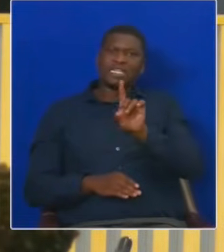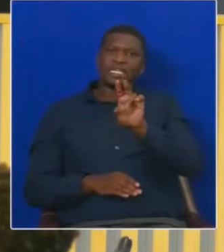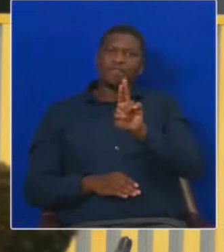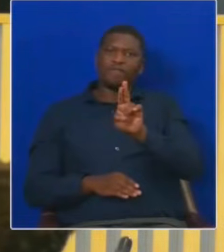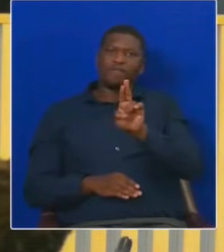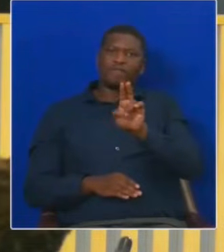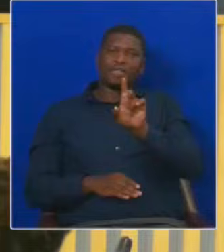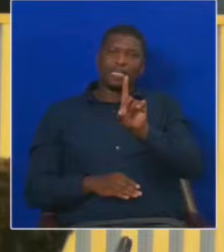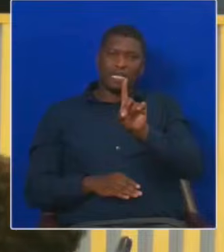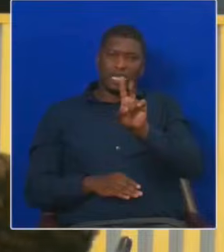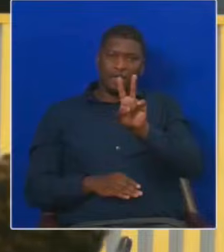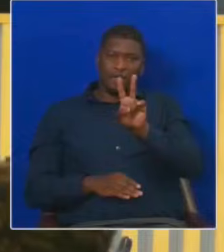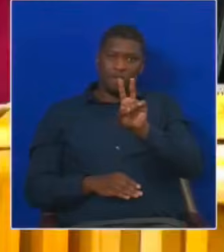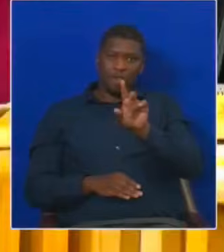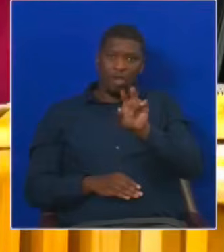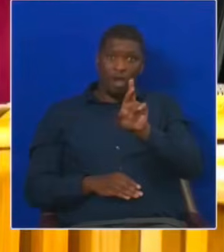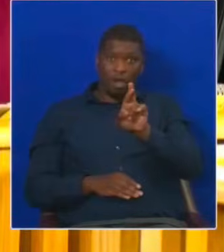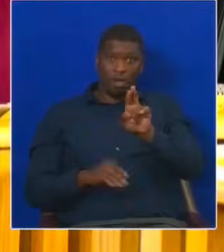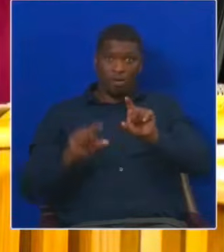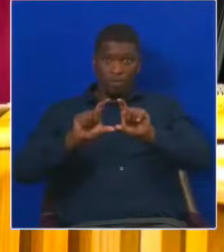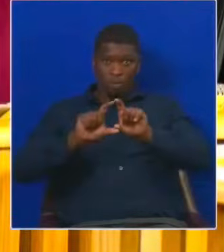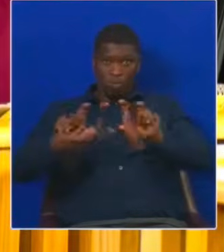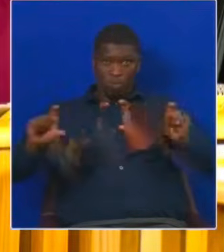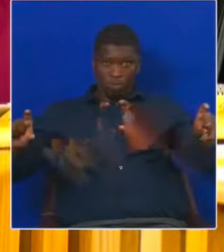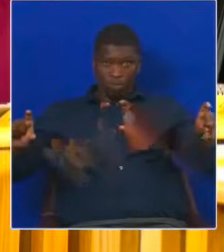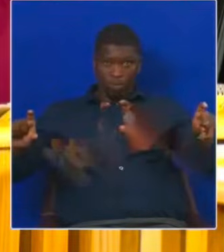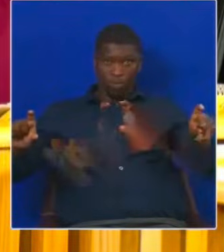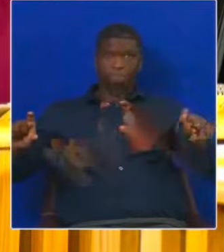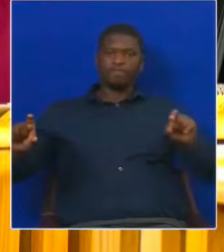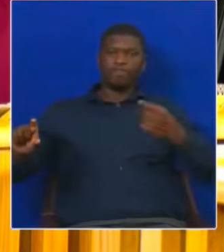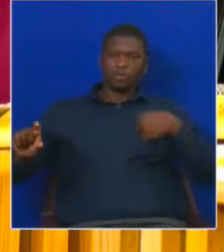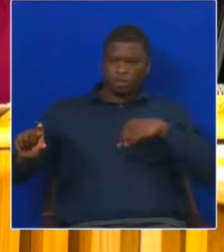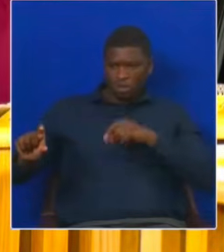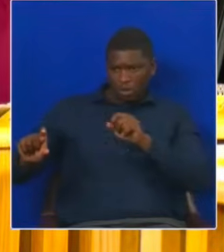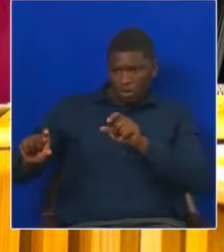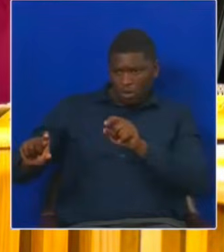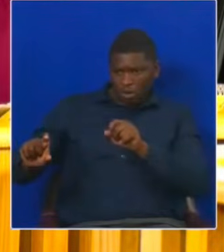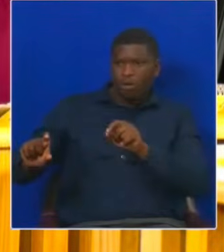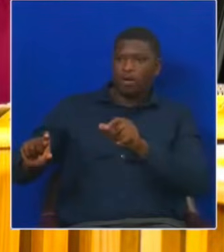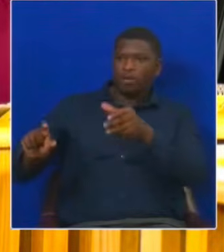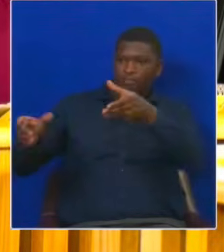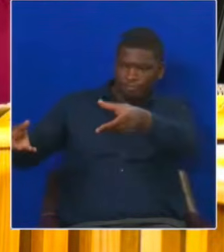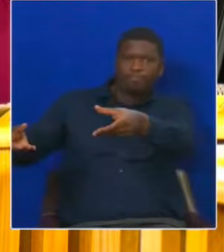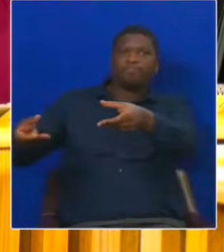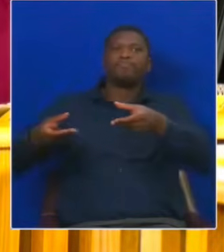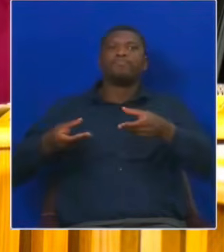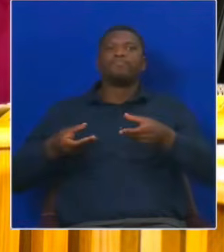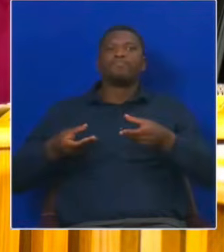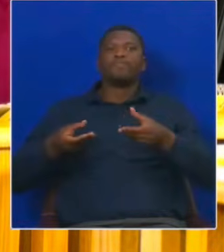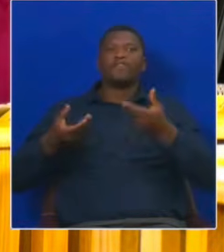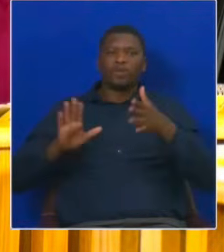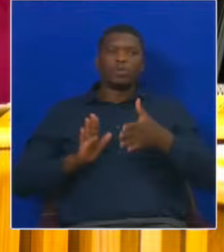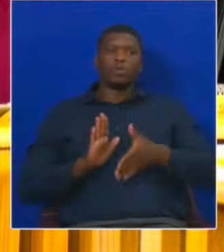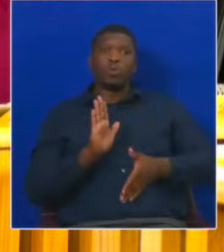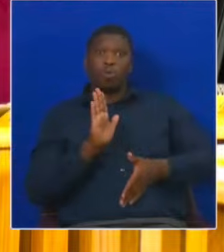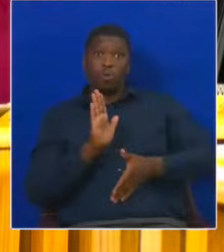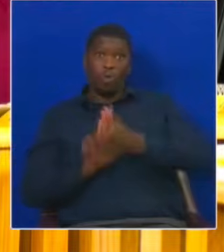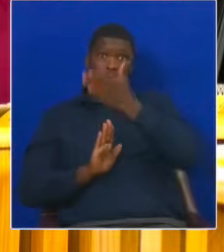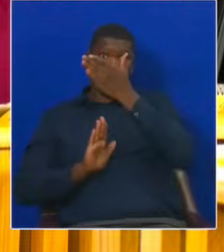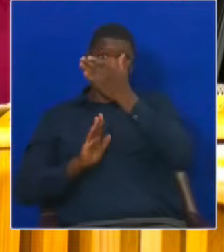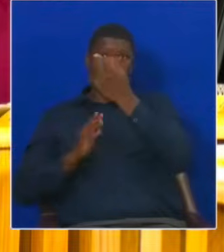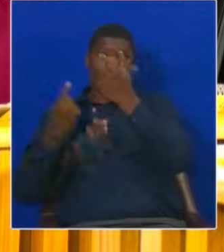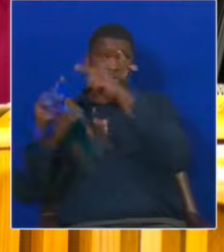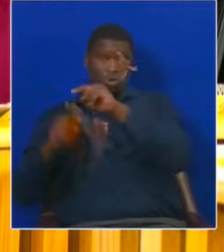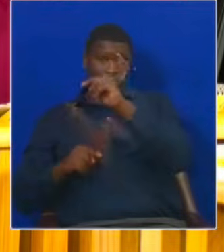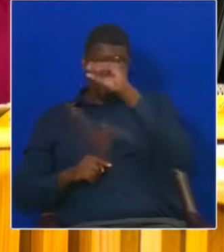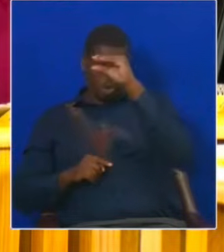whereby upon seizing the DVR, our forensic expert did the photographing of the